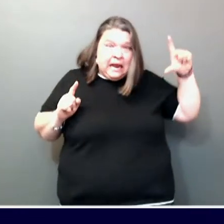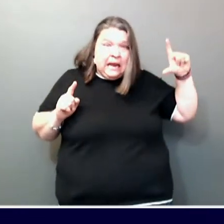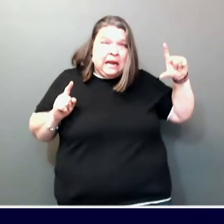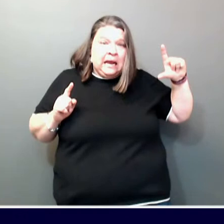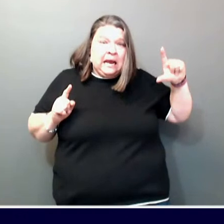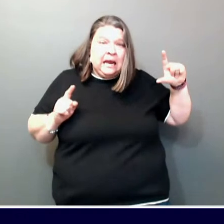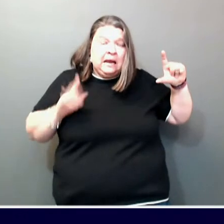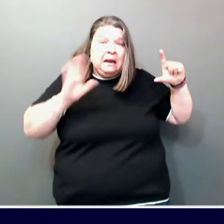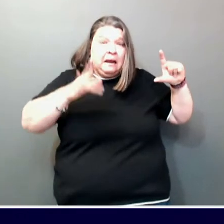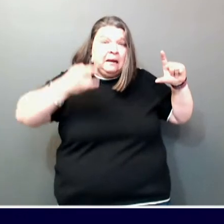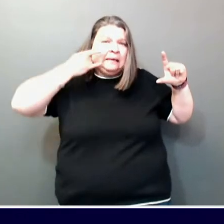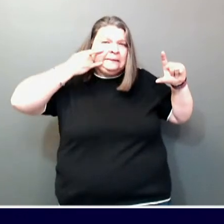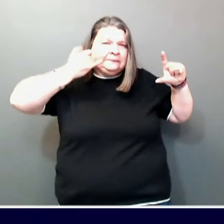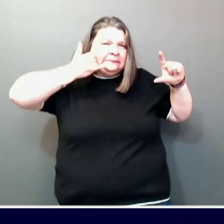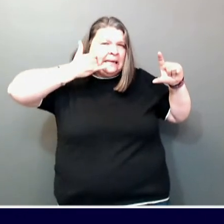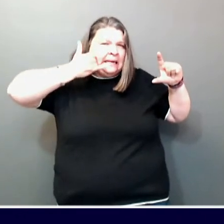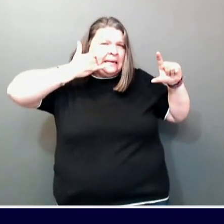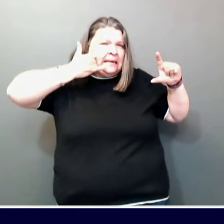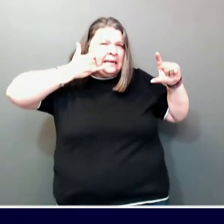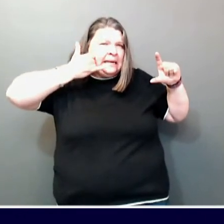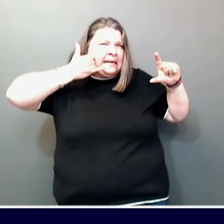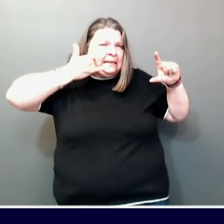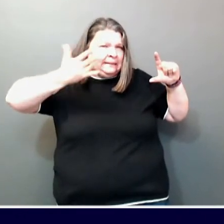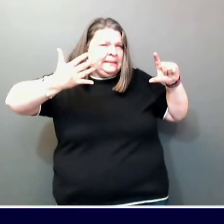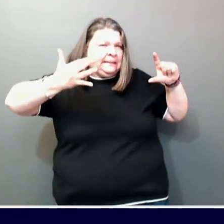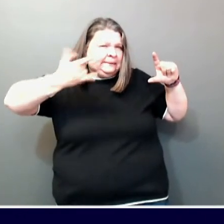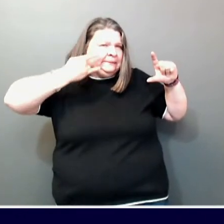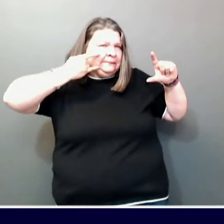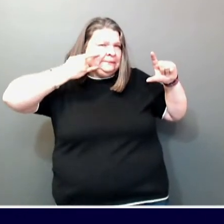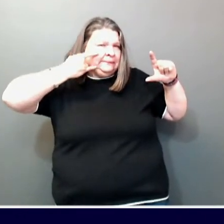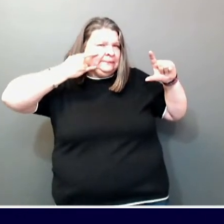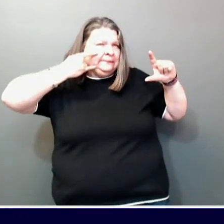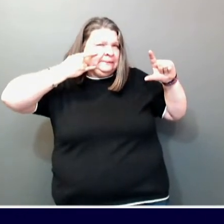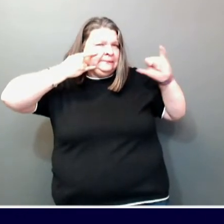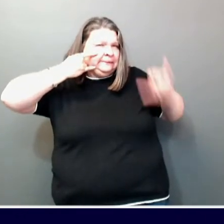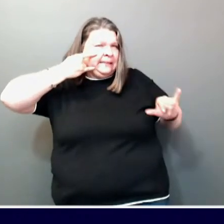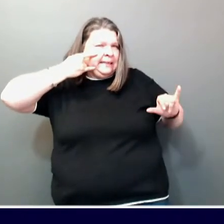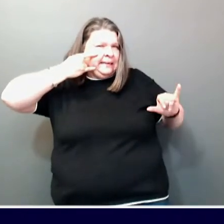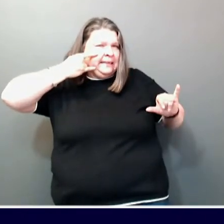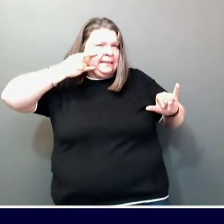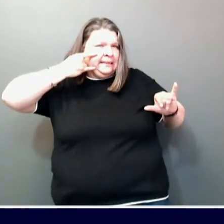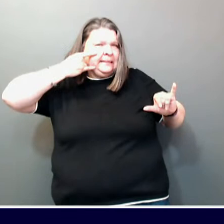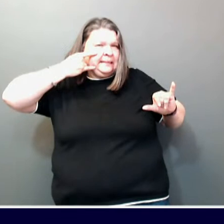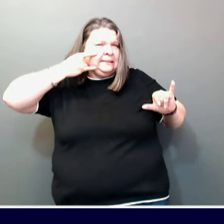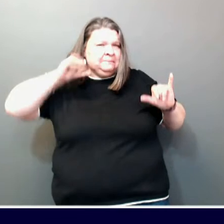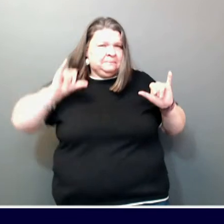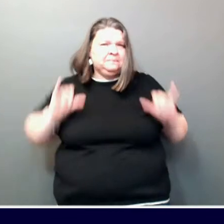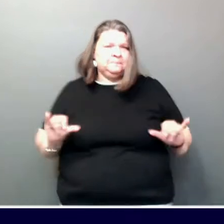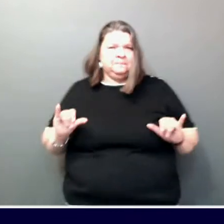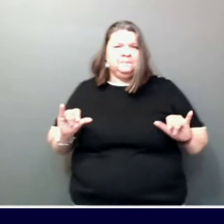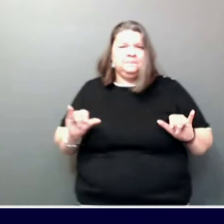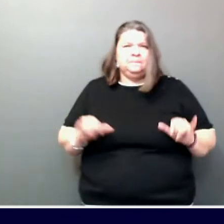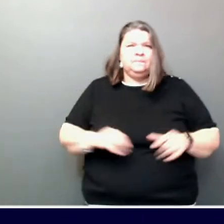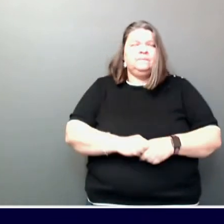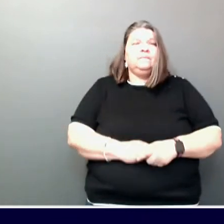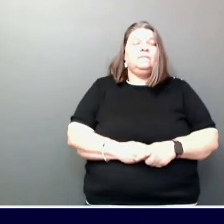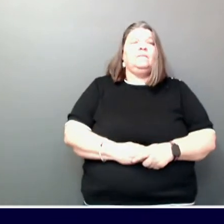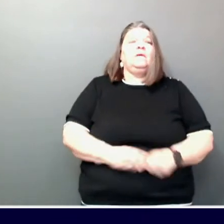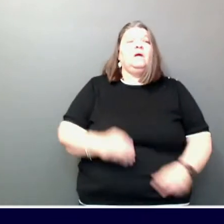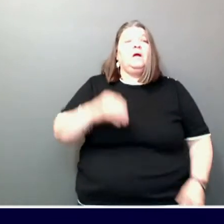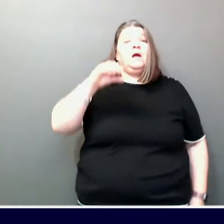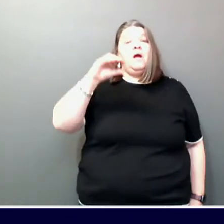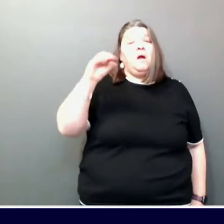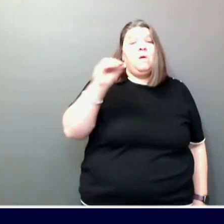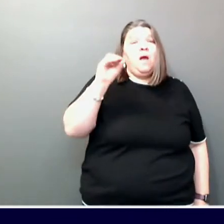bullet train that is Omicron is slowing down, and that's a good thing. We don't let off the brakes while the train is